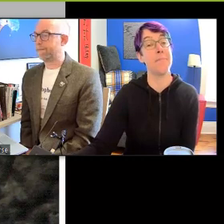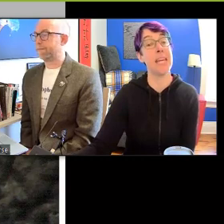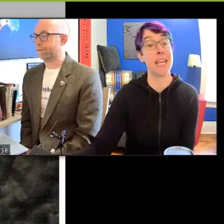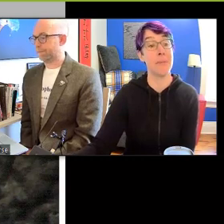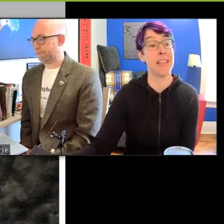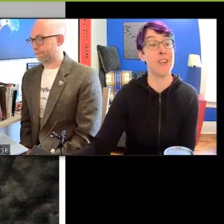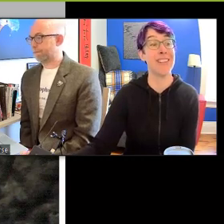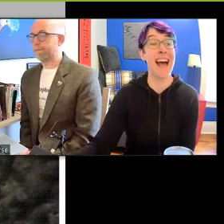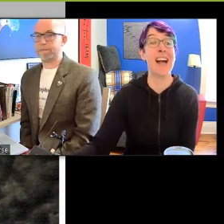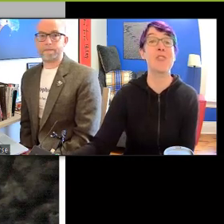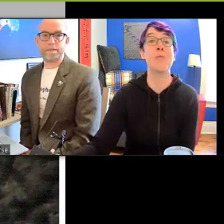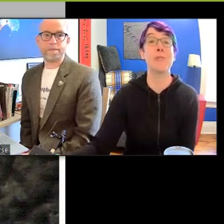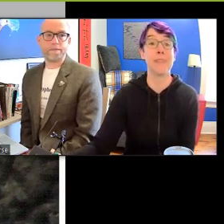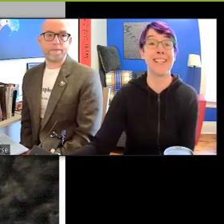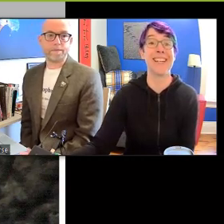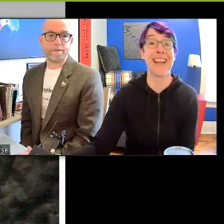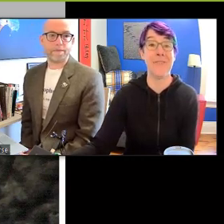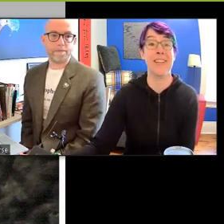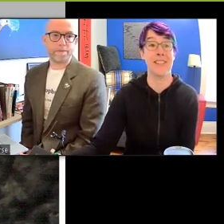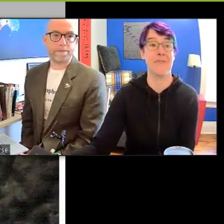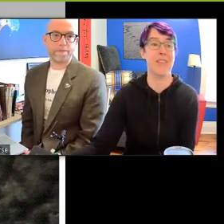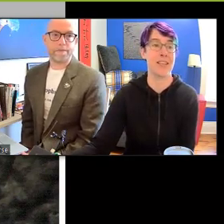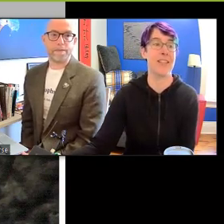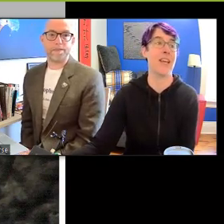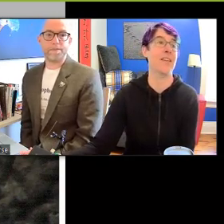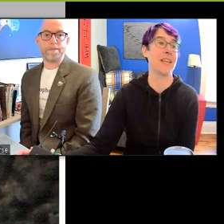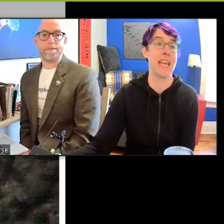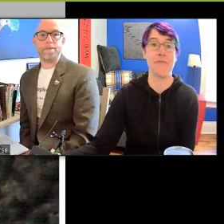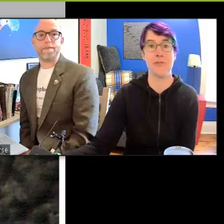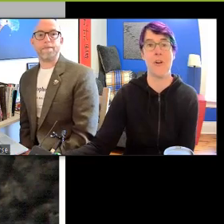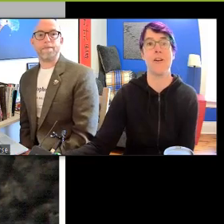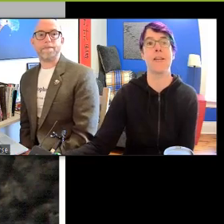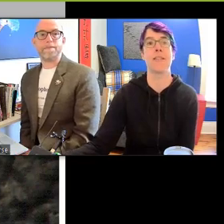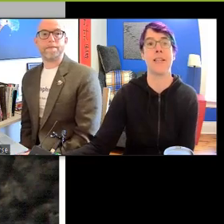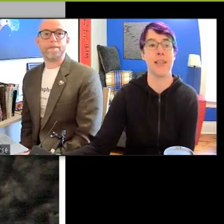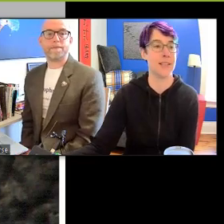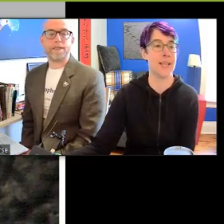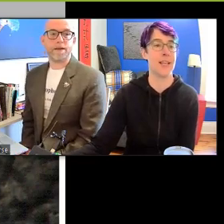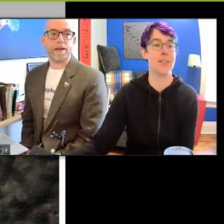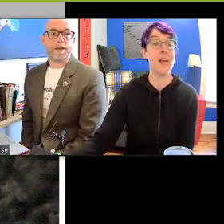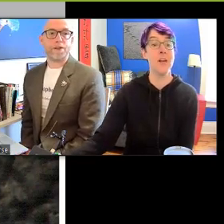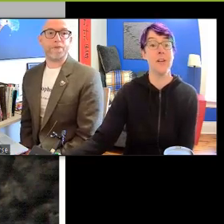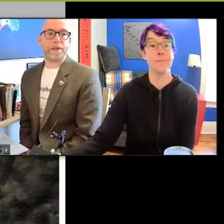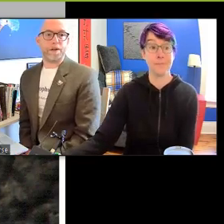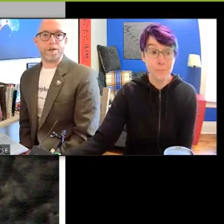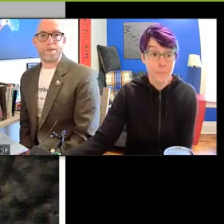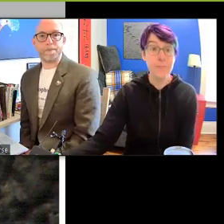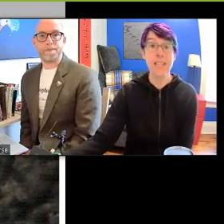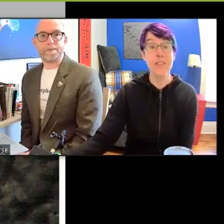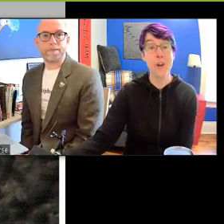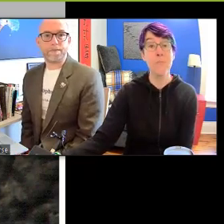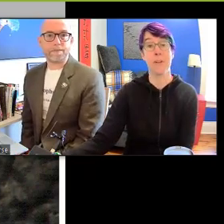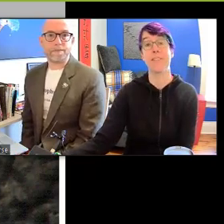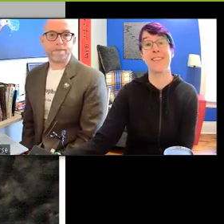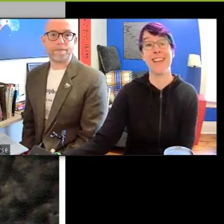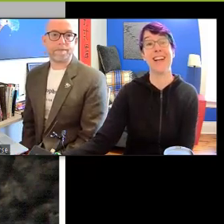be? But there is actual written evidence of this in cave drawings and things like this. These are field notes. These